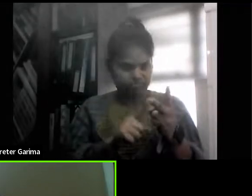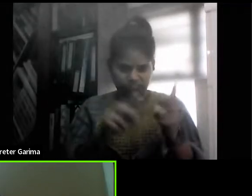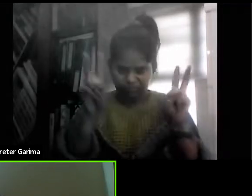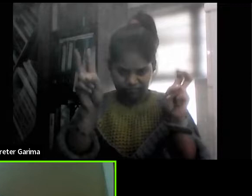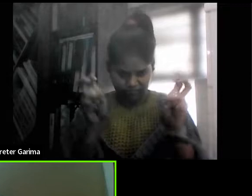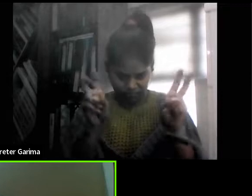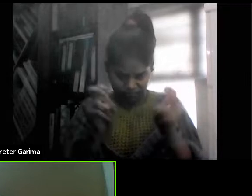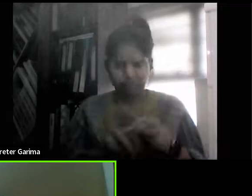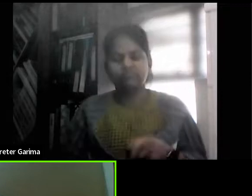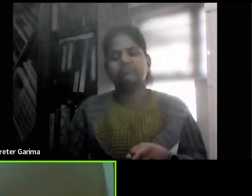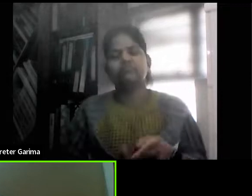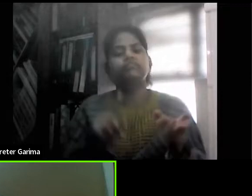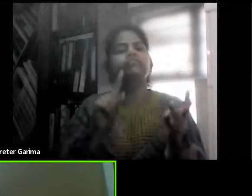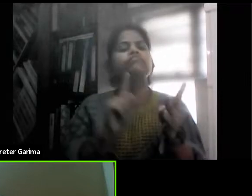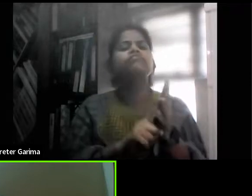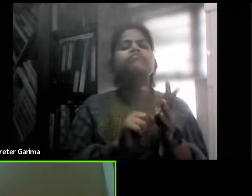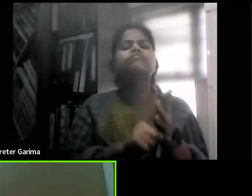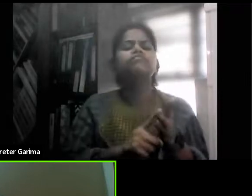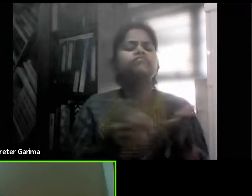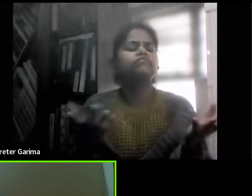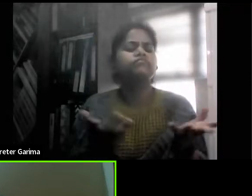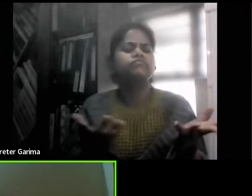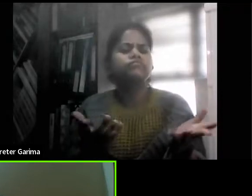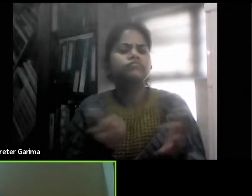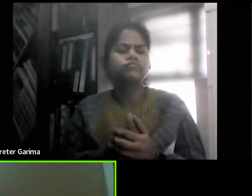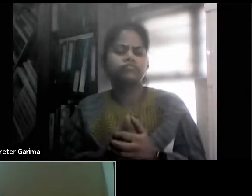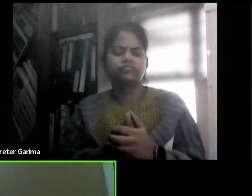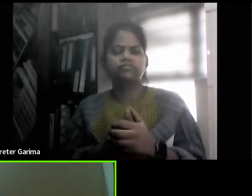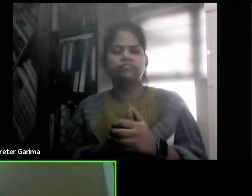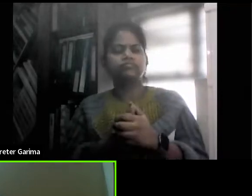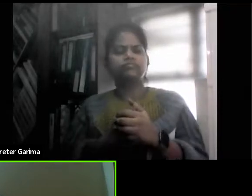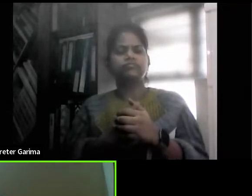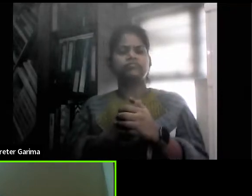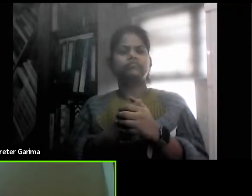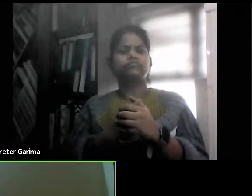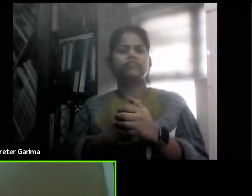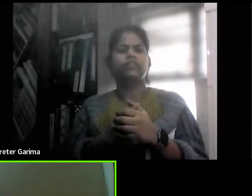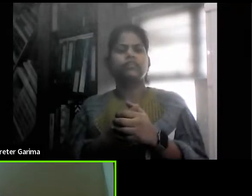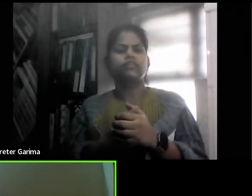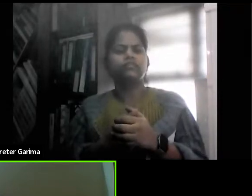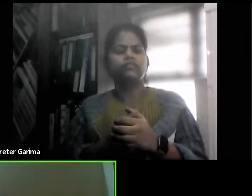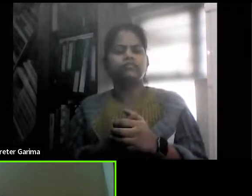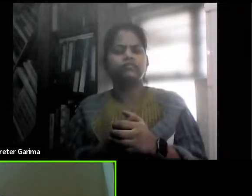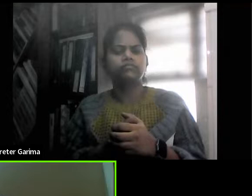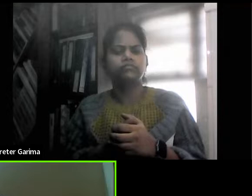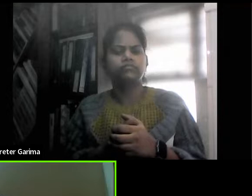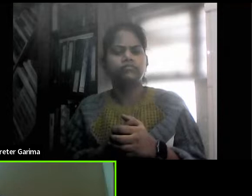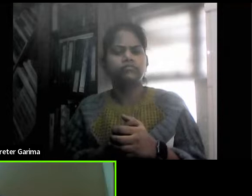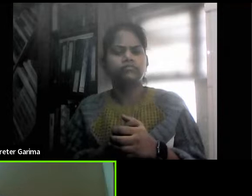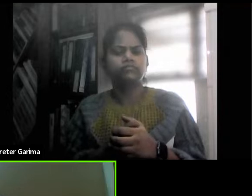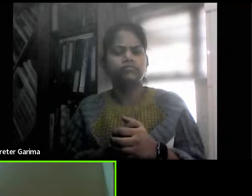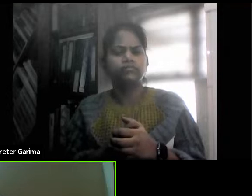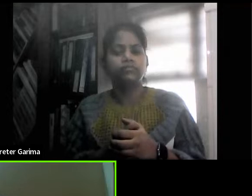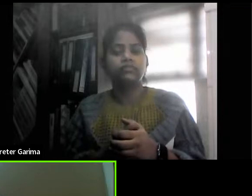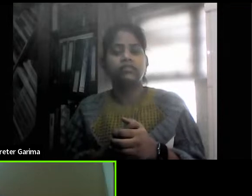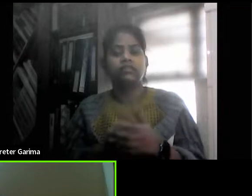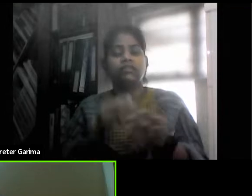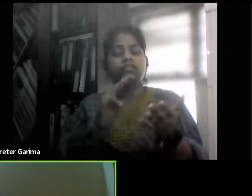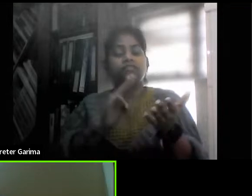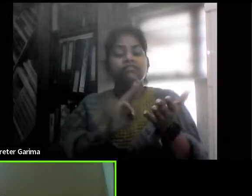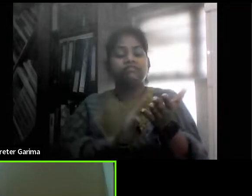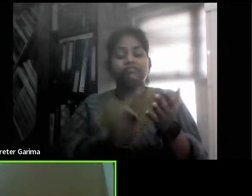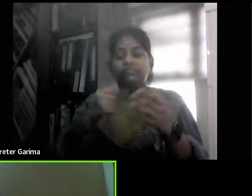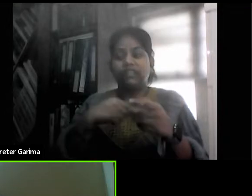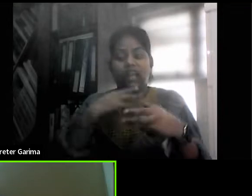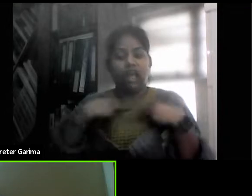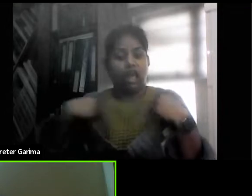paper, and the third part of my paper is what is basically the nature of the mode of advocacy.